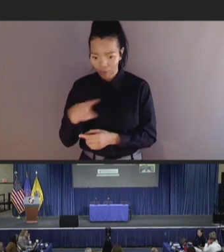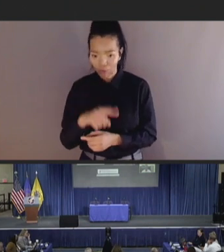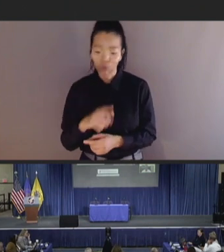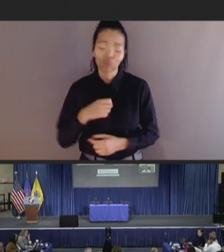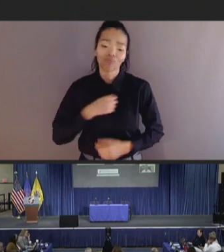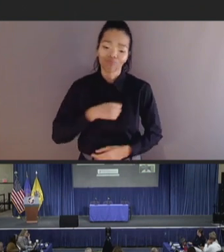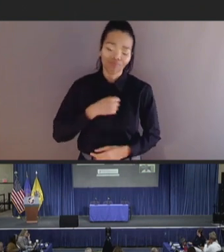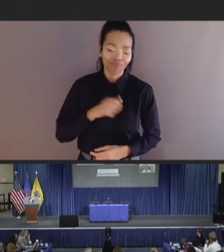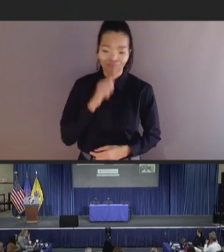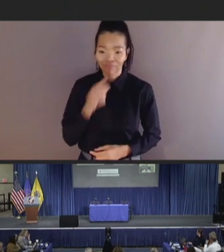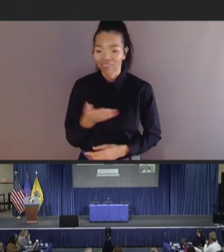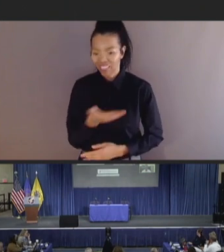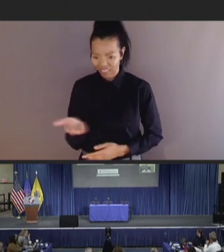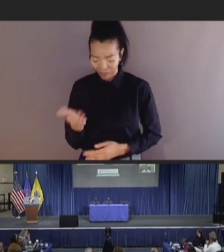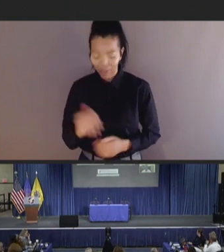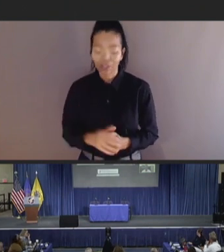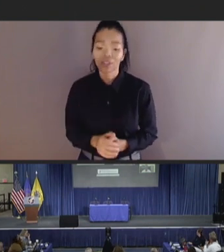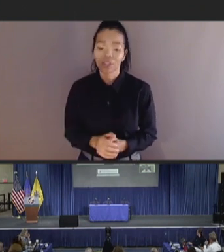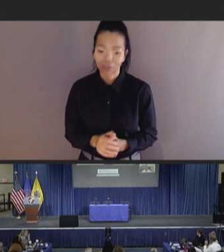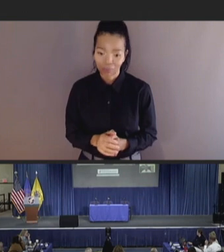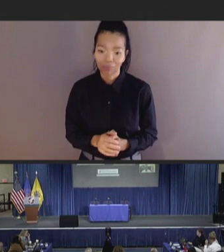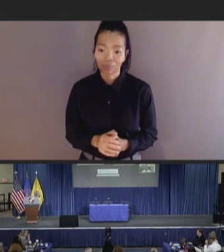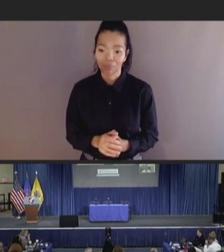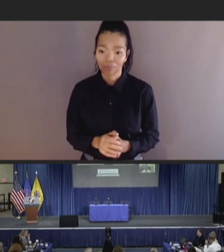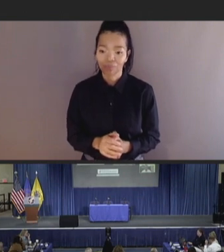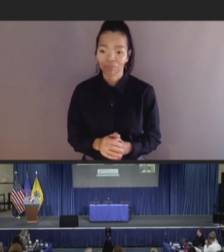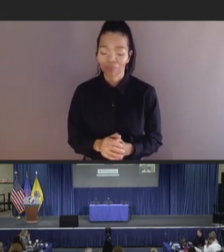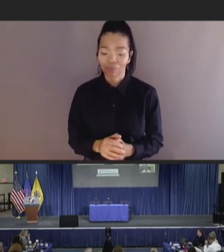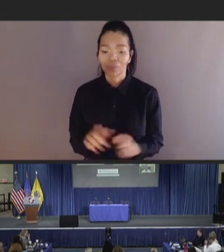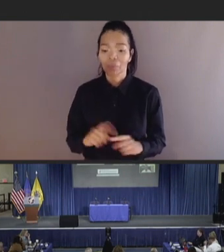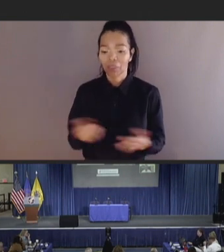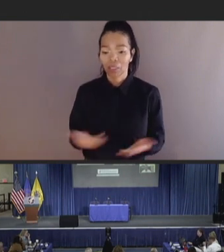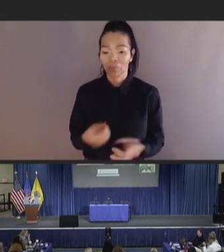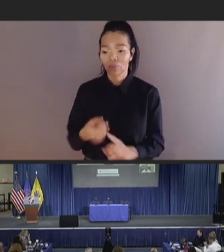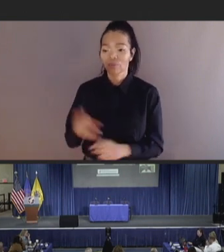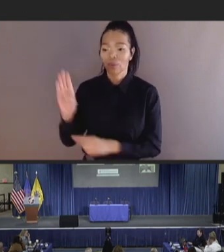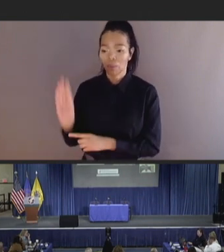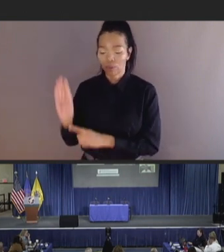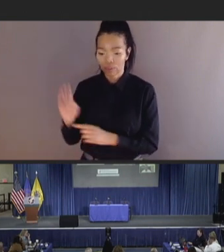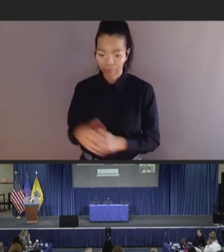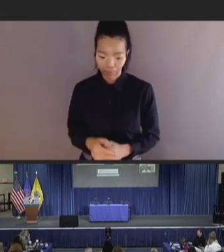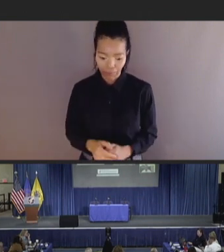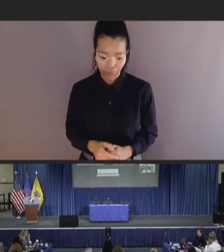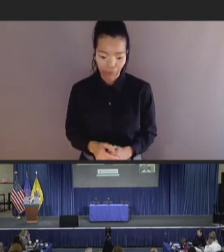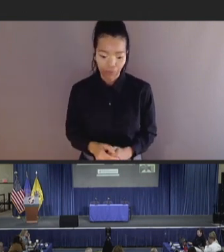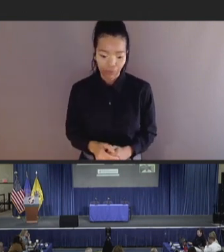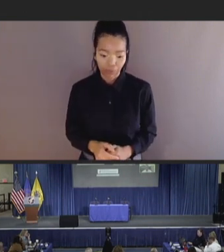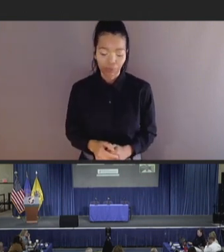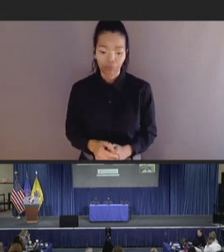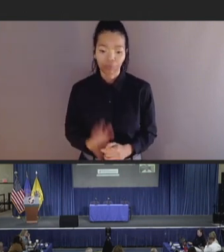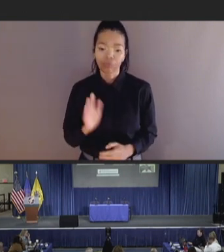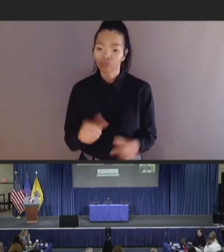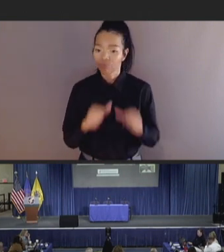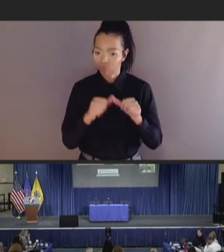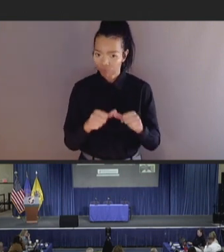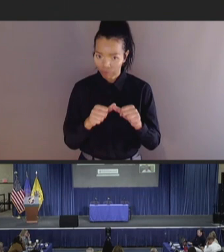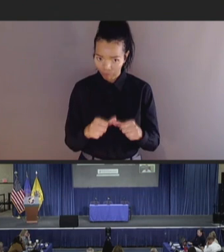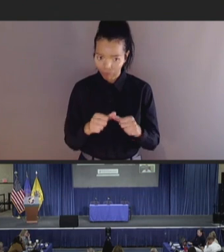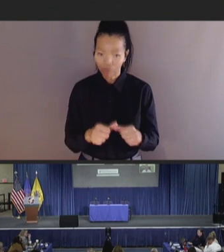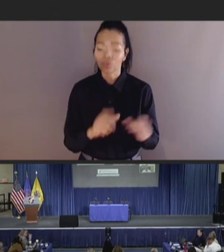there today, and I'm just presenting here from Boston. So I will continue with the theme of